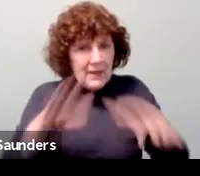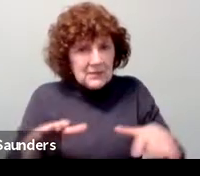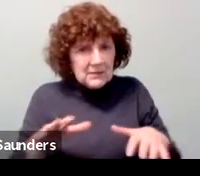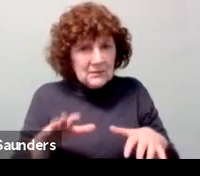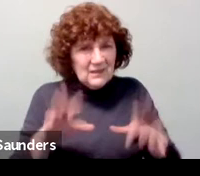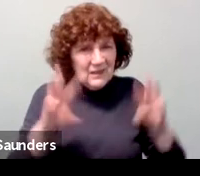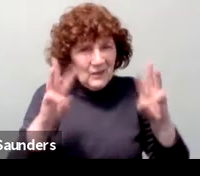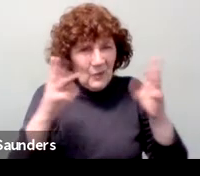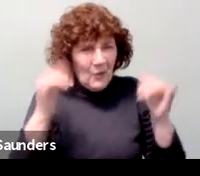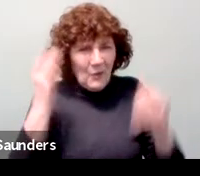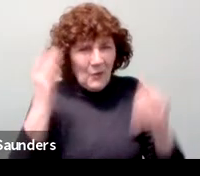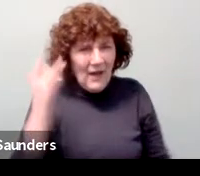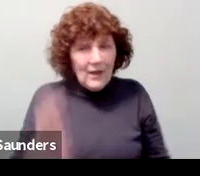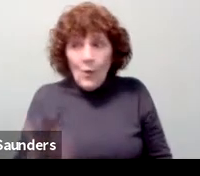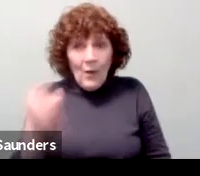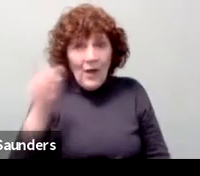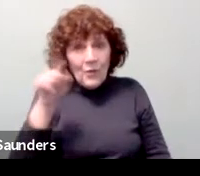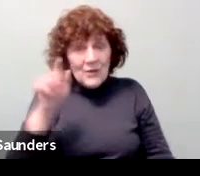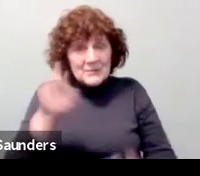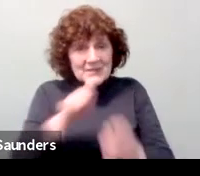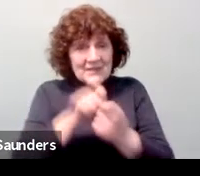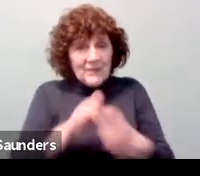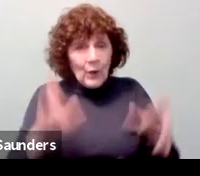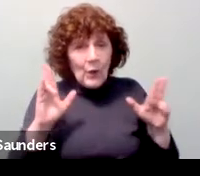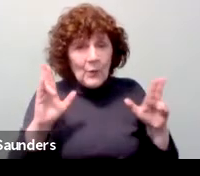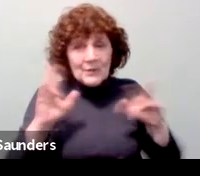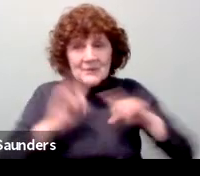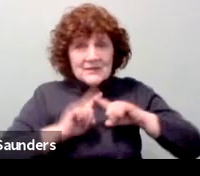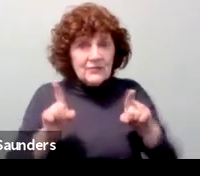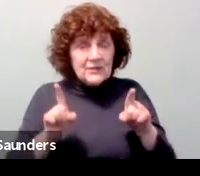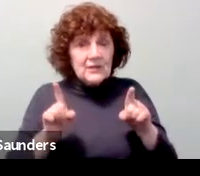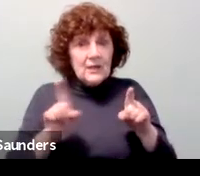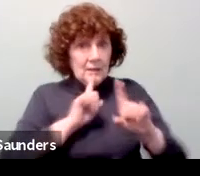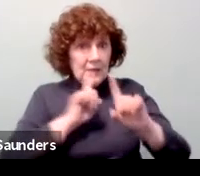those particular Kohanim? And the answer is clear.